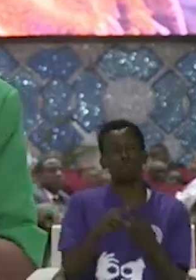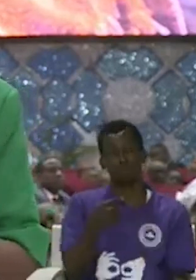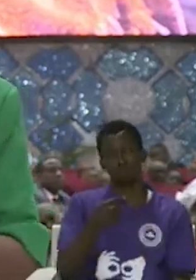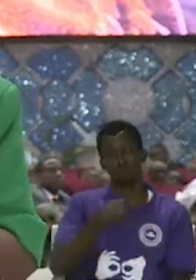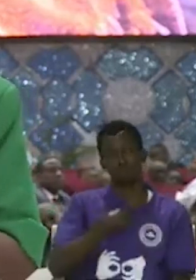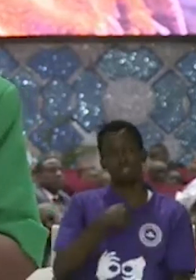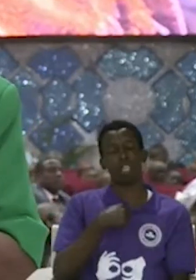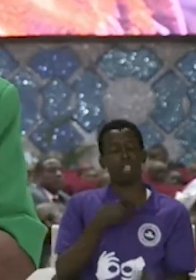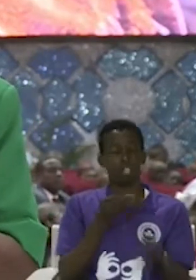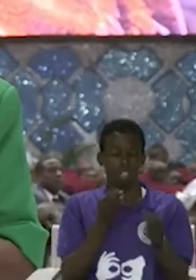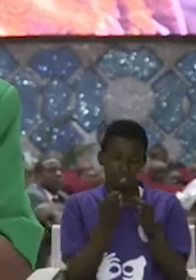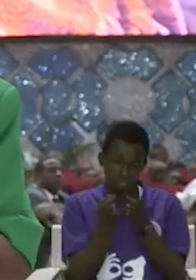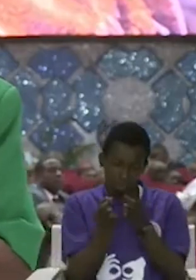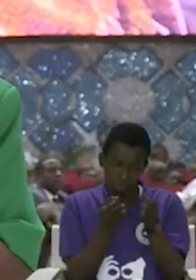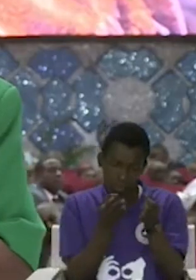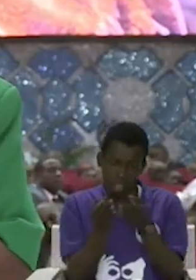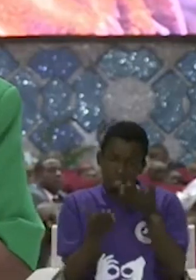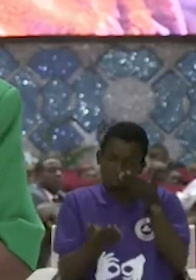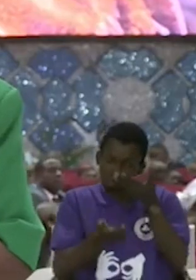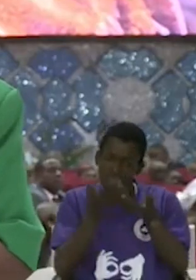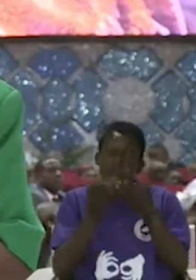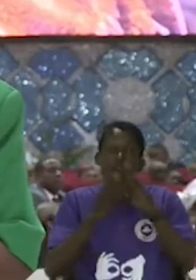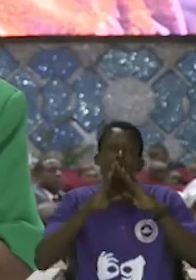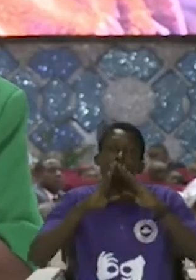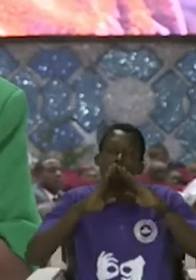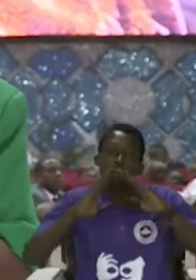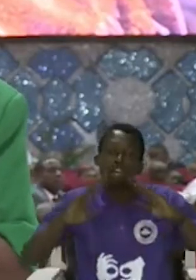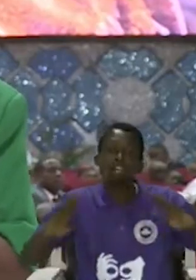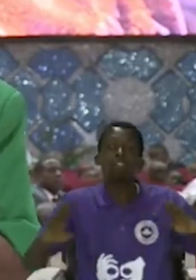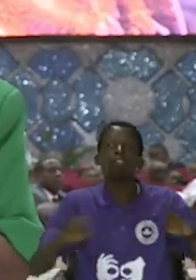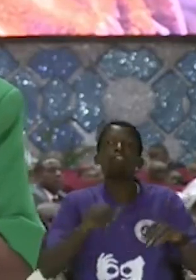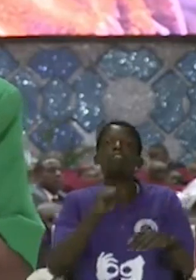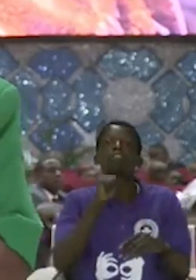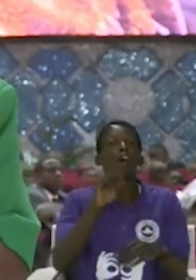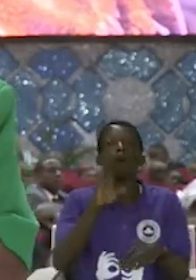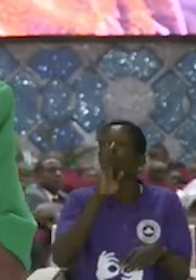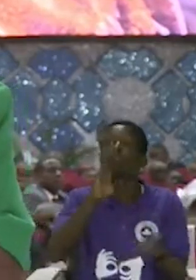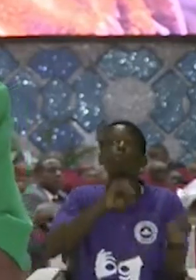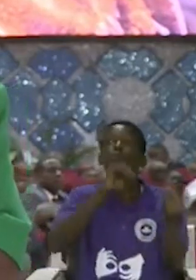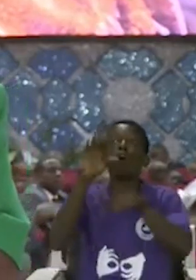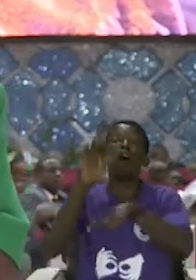and explain to me quietly. Don't put it on the internet.